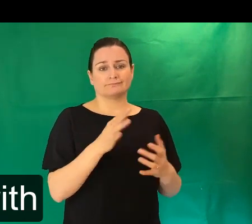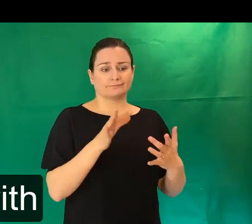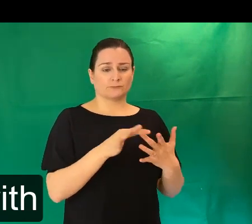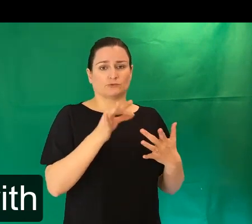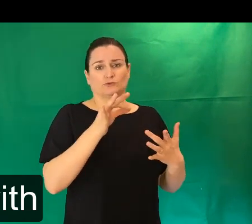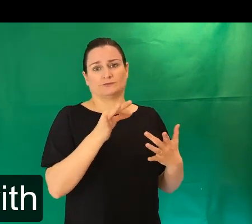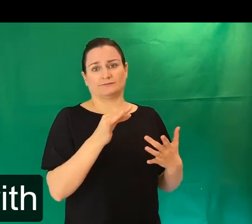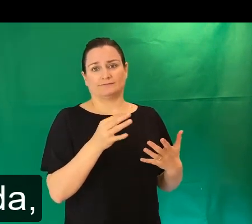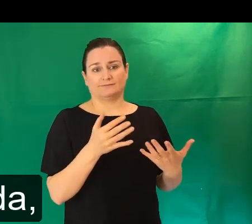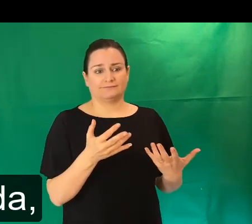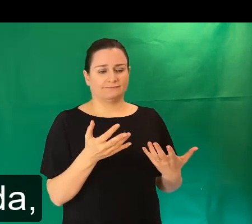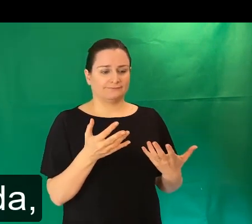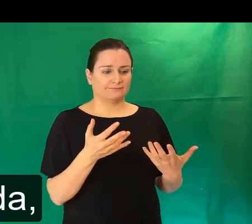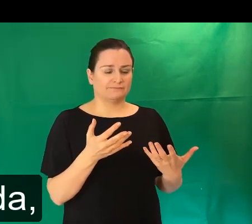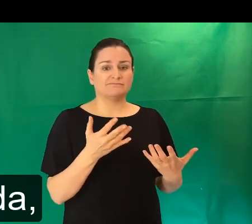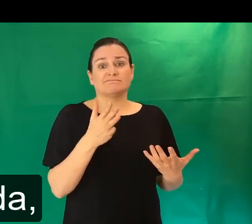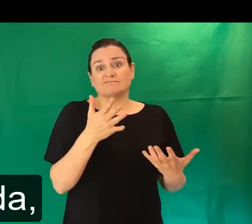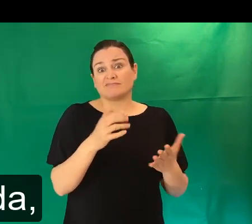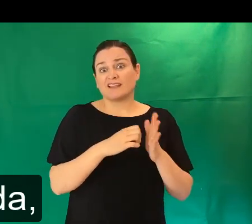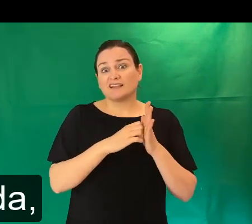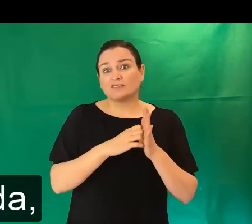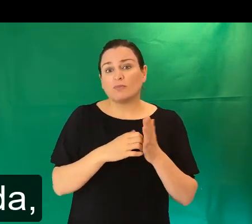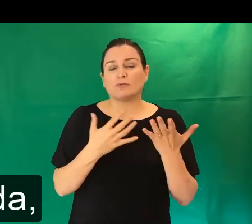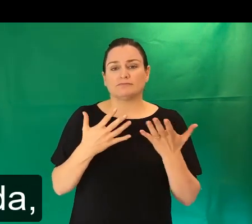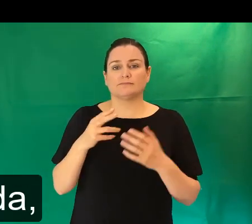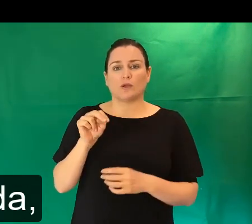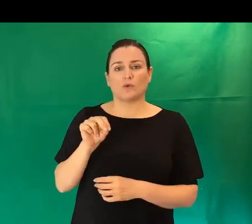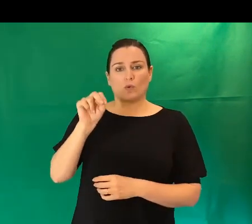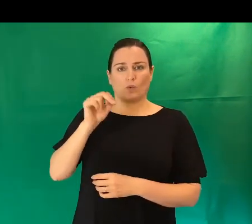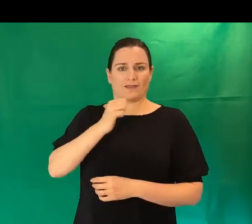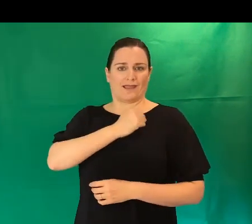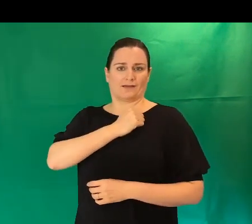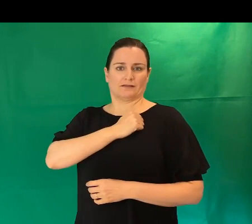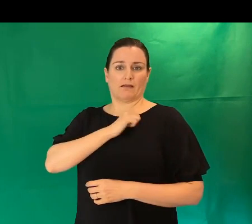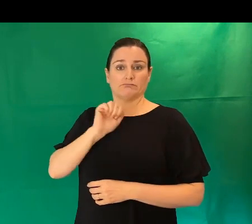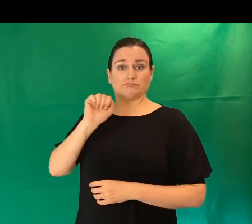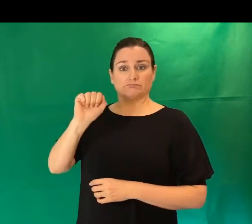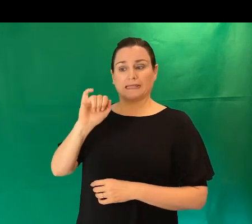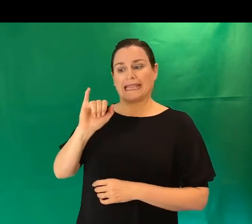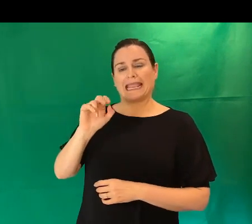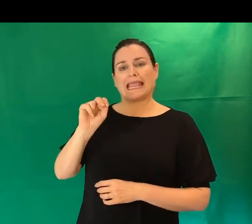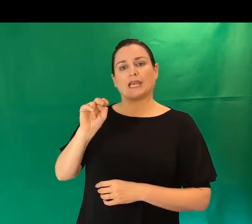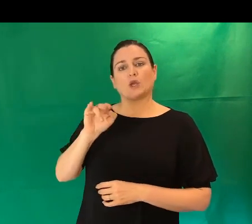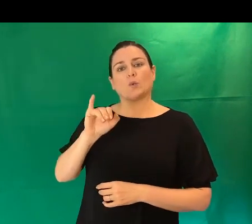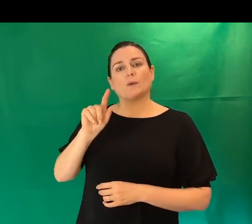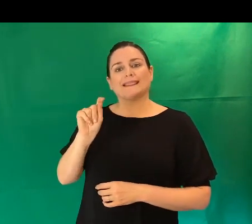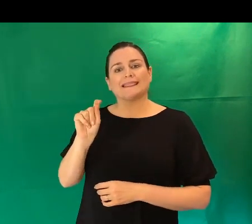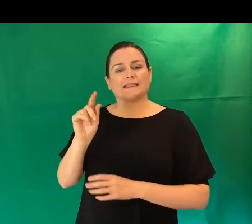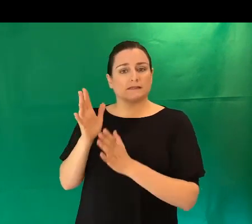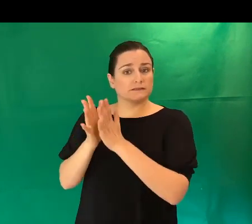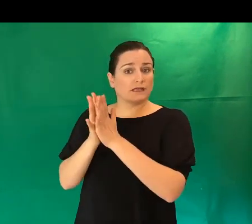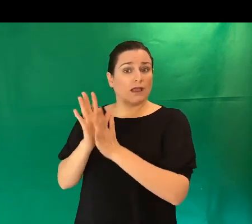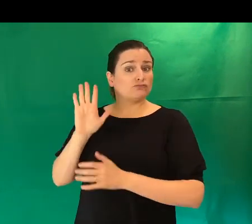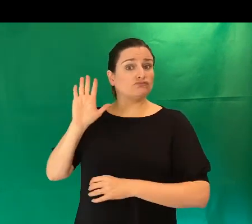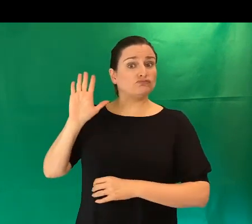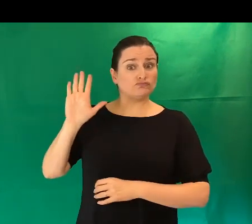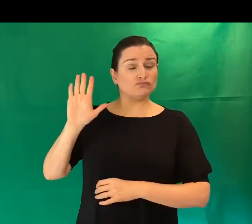example, with the Inuit Sign Language in North Canada, that schools will be